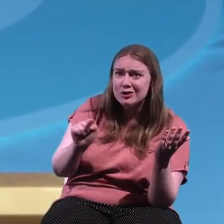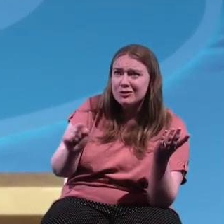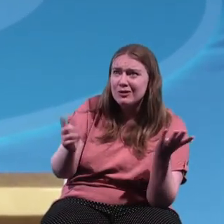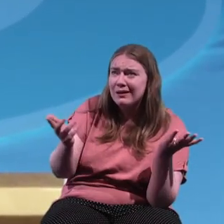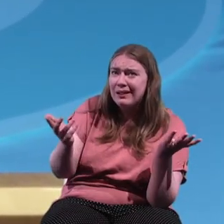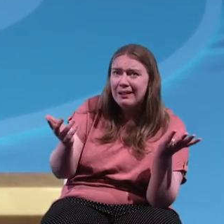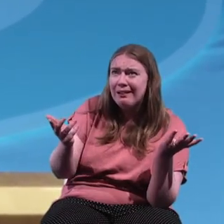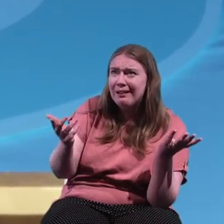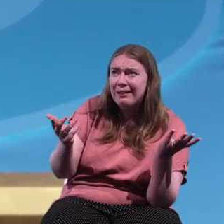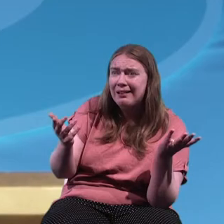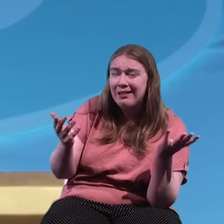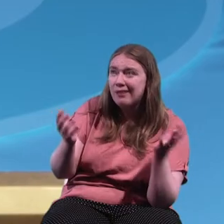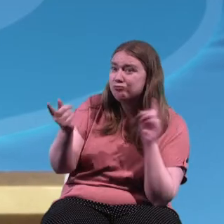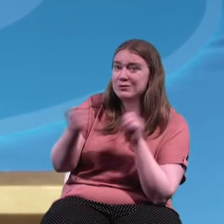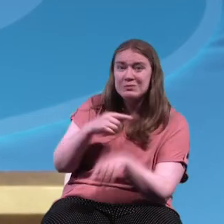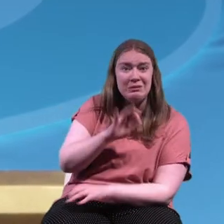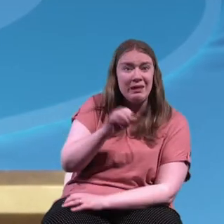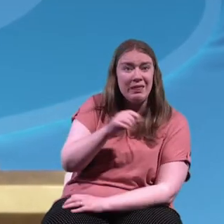to you.